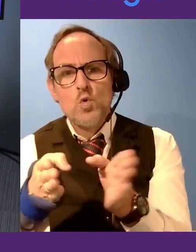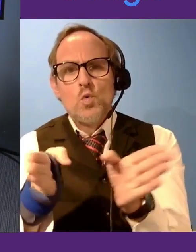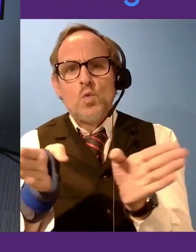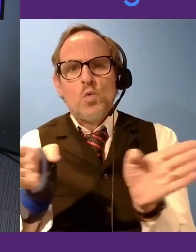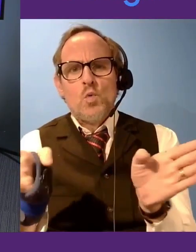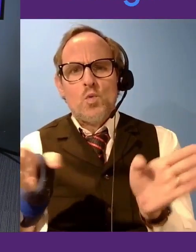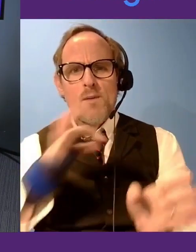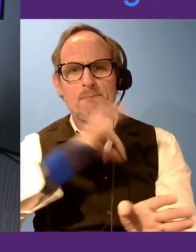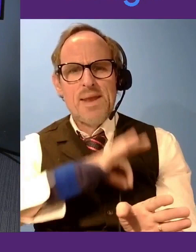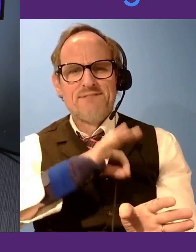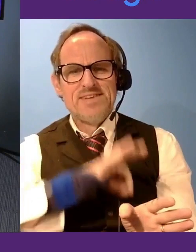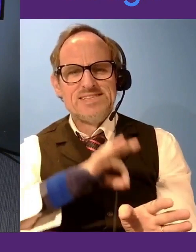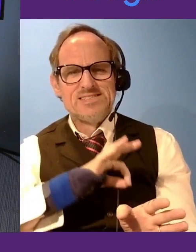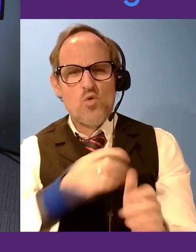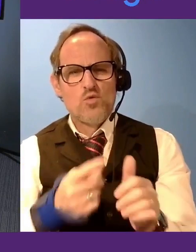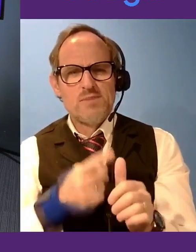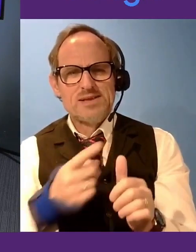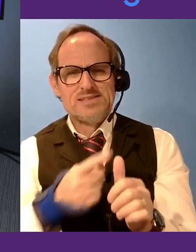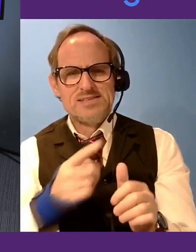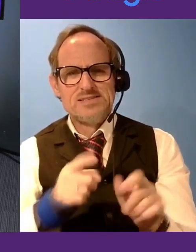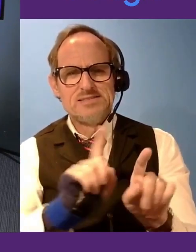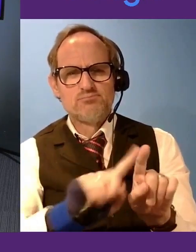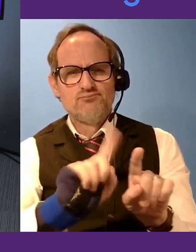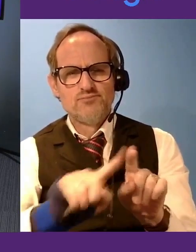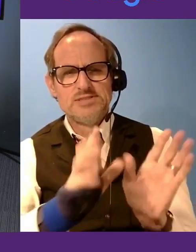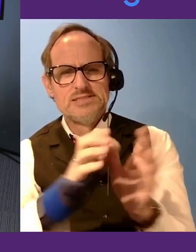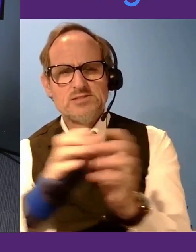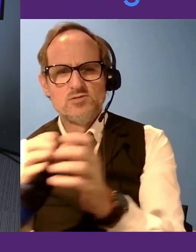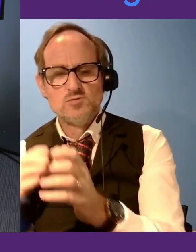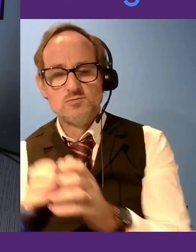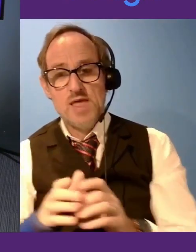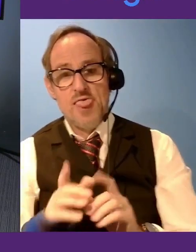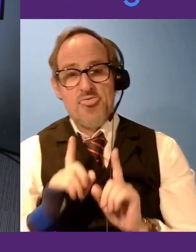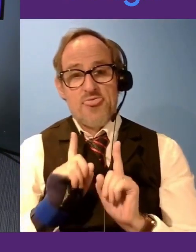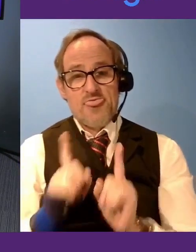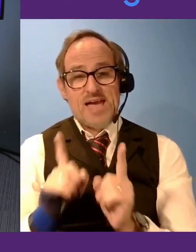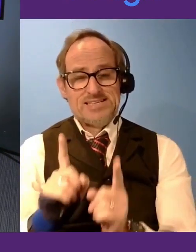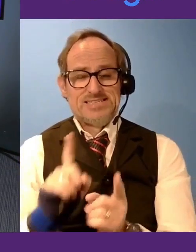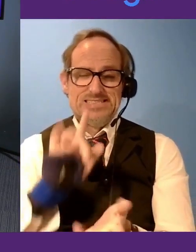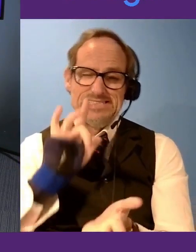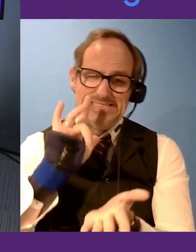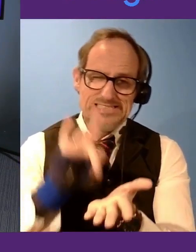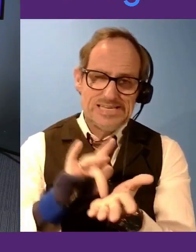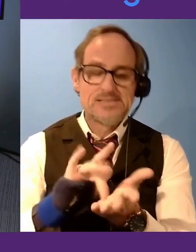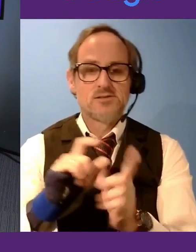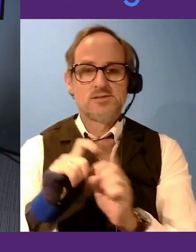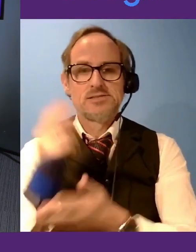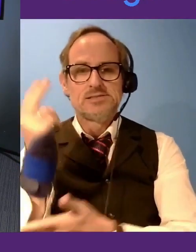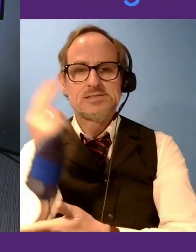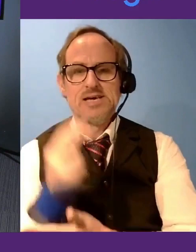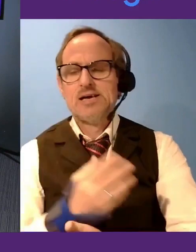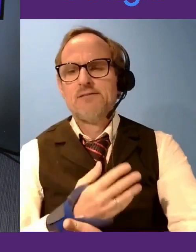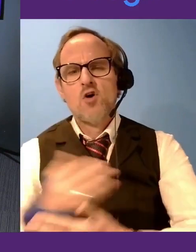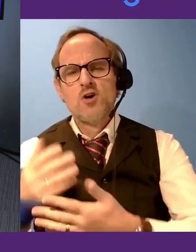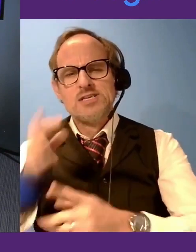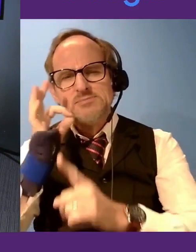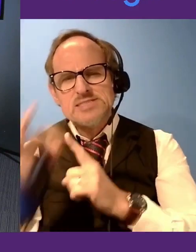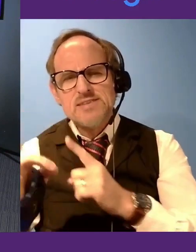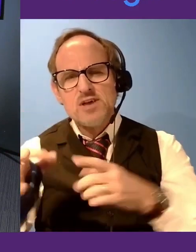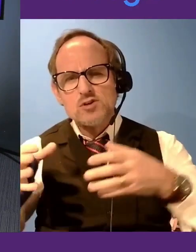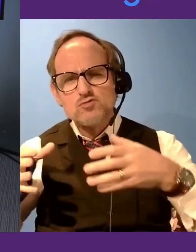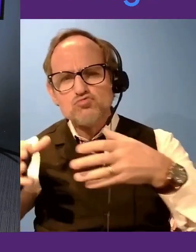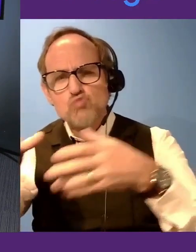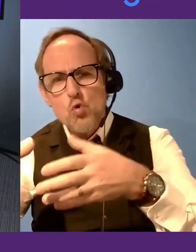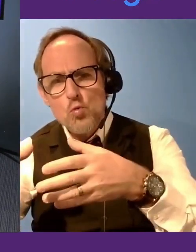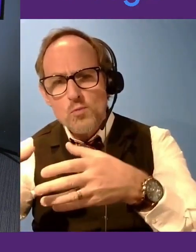very heart of inclusive design. That, if you have certain groups as pathfinders, you can extrapolate